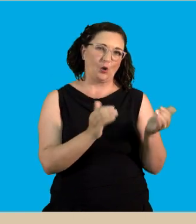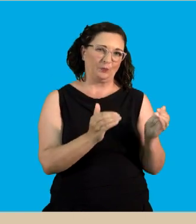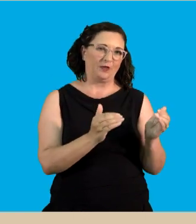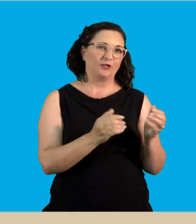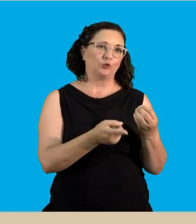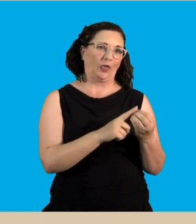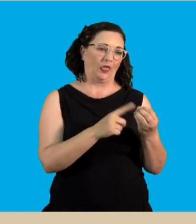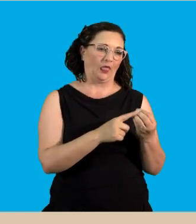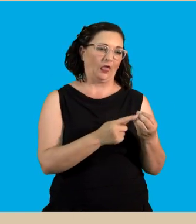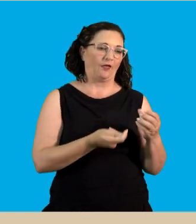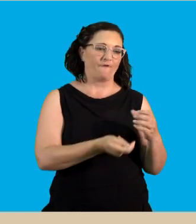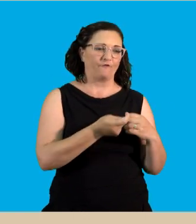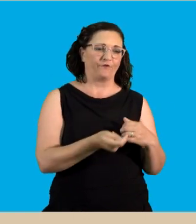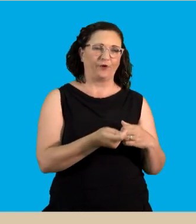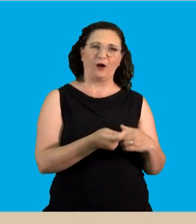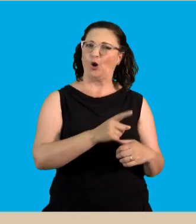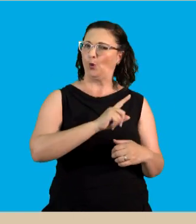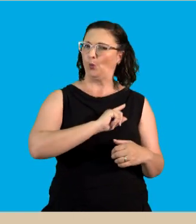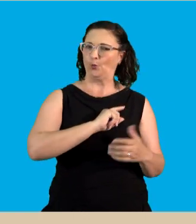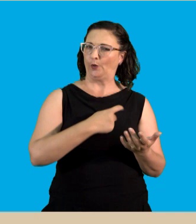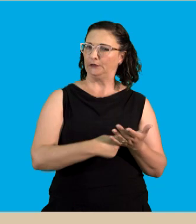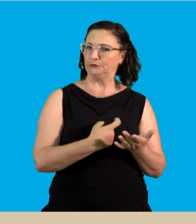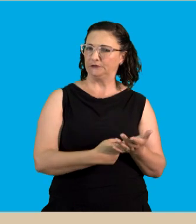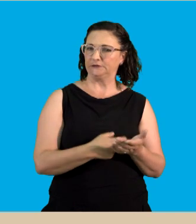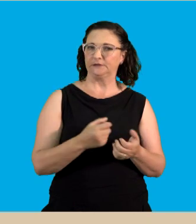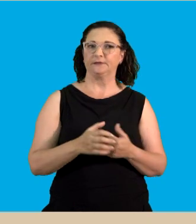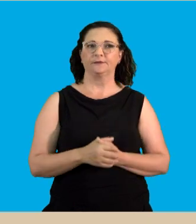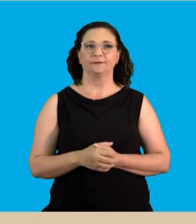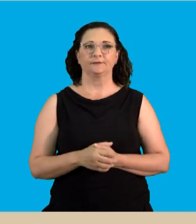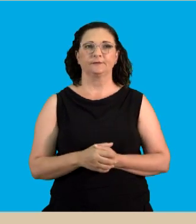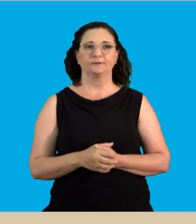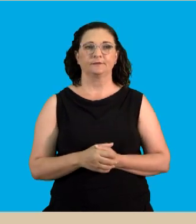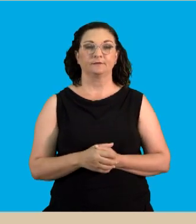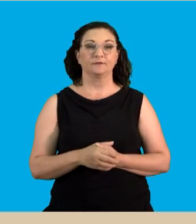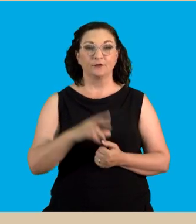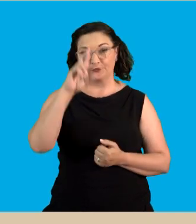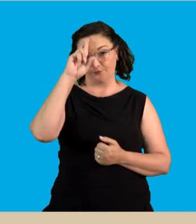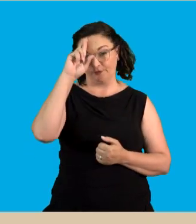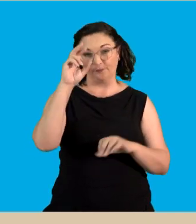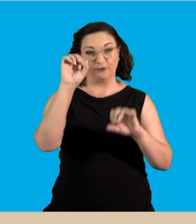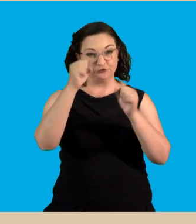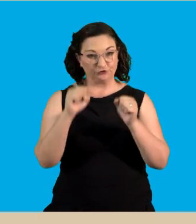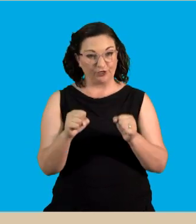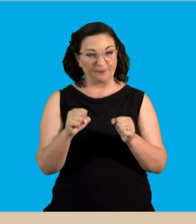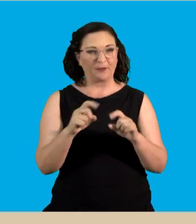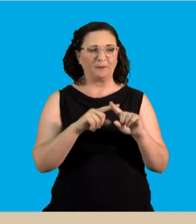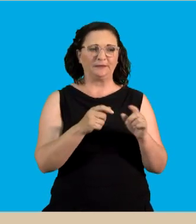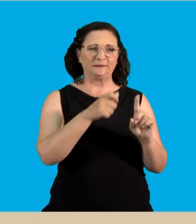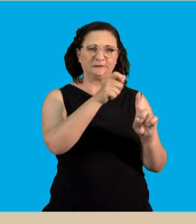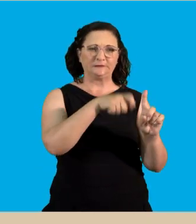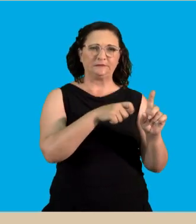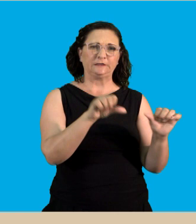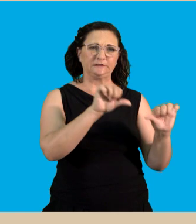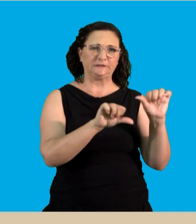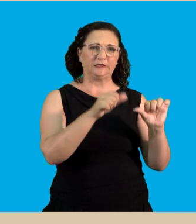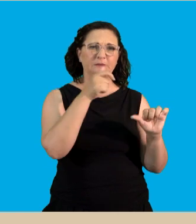egg. Provide reasons for this. If you still remember, we said what was the shape of our Milky Way galaxy. We said scientists